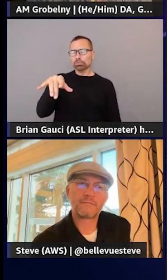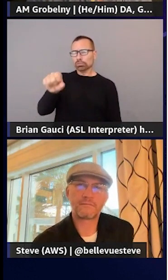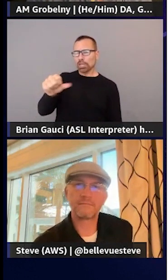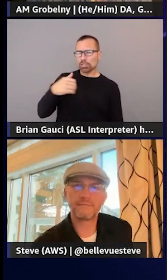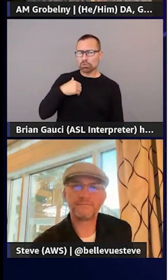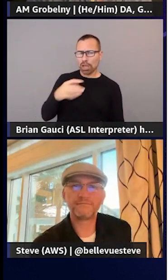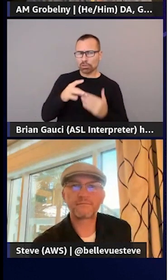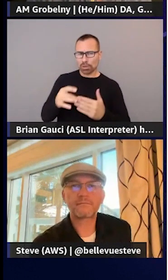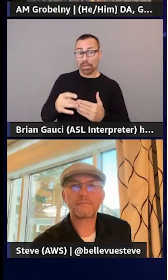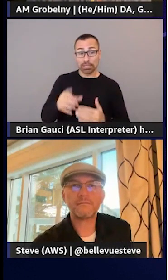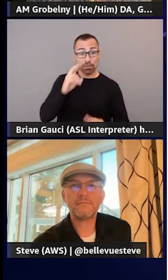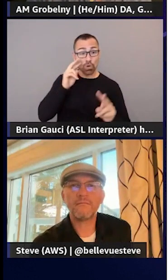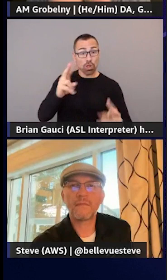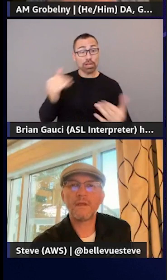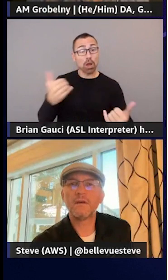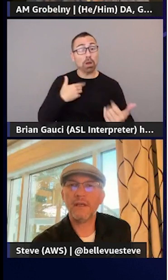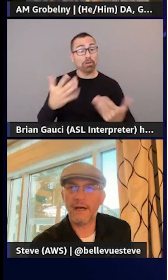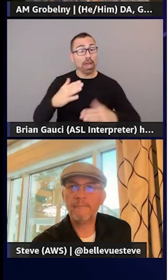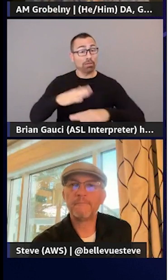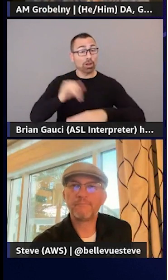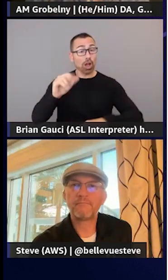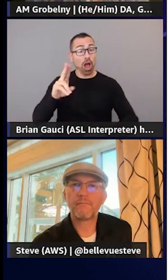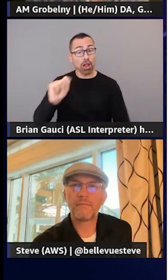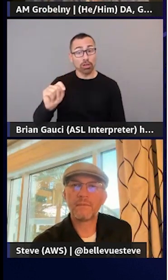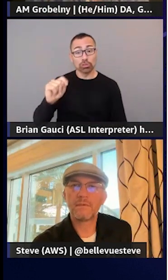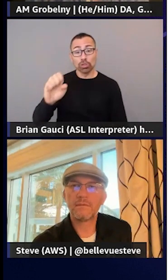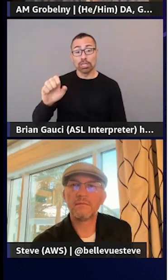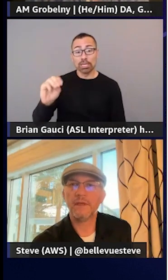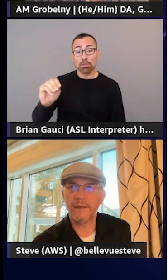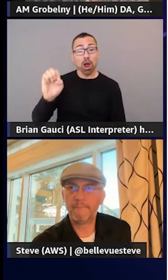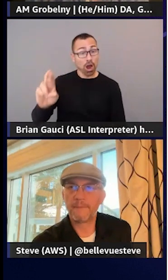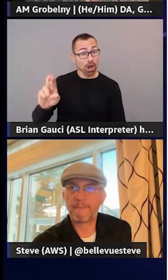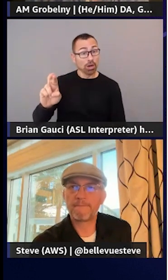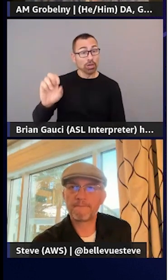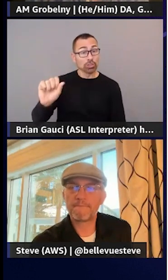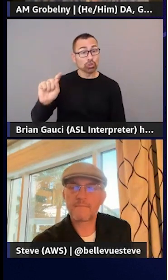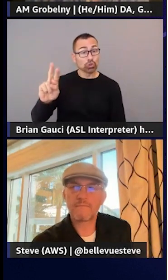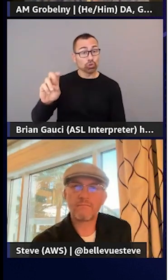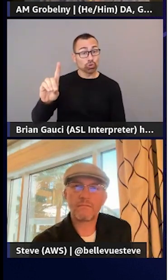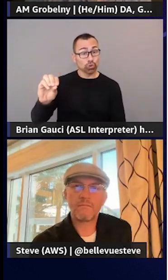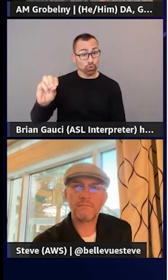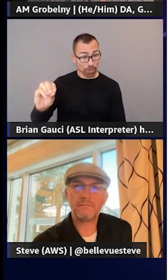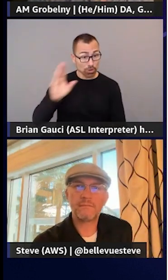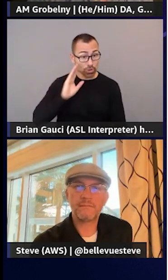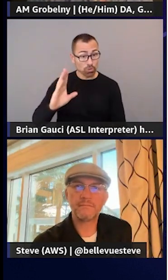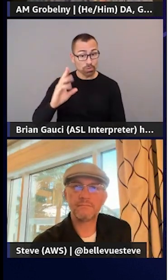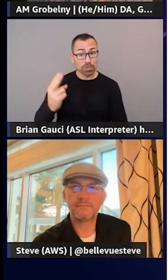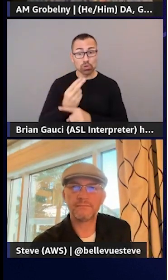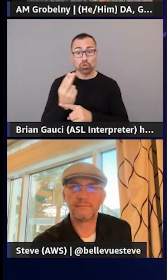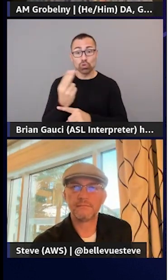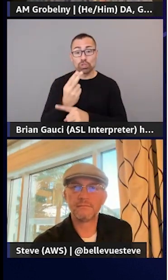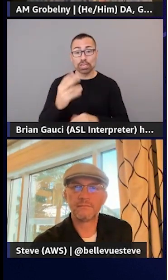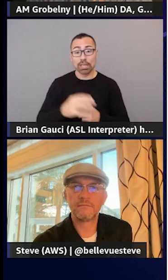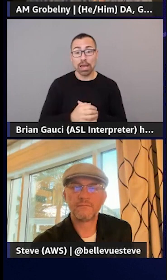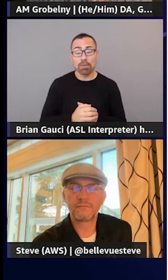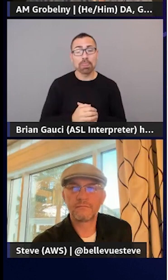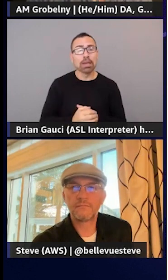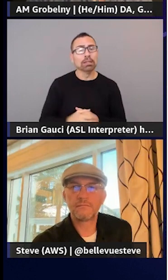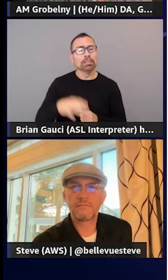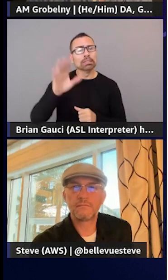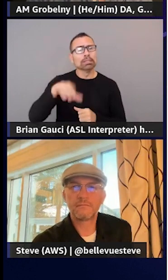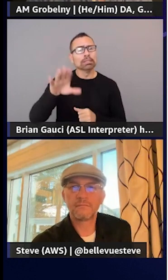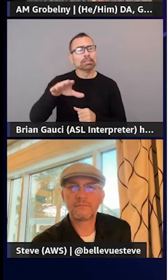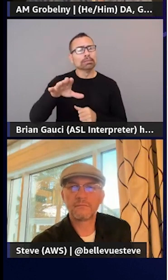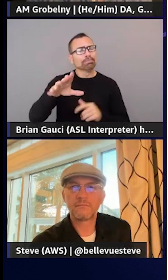a call out to EMR Studio. So we know we're going to be using that if we scan this text really quickly. We've apparently